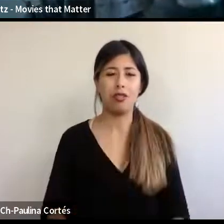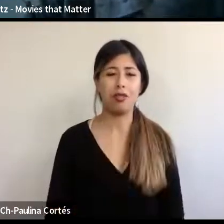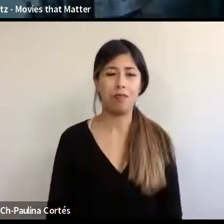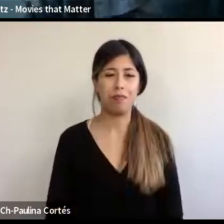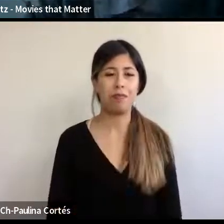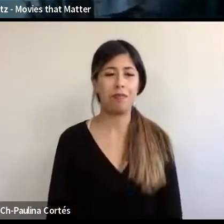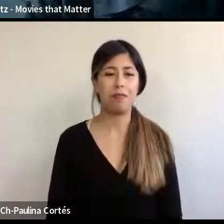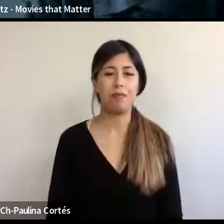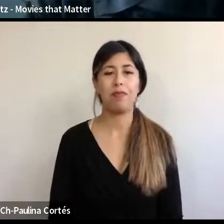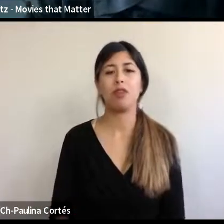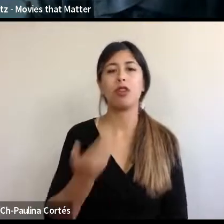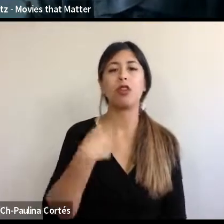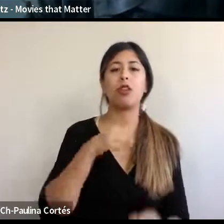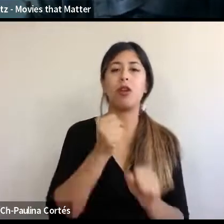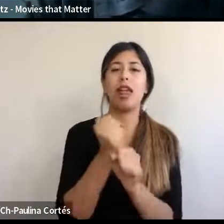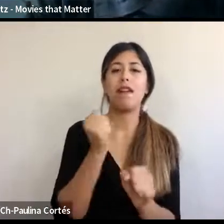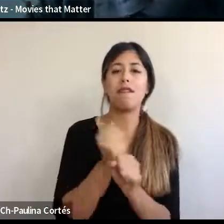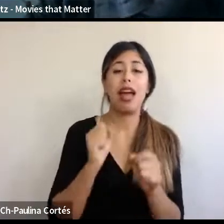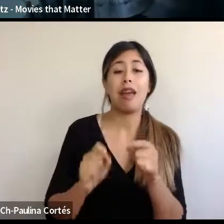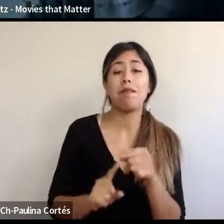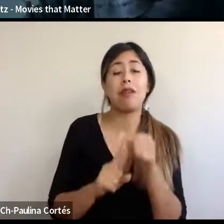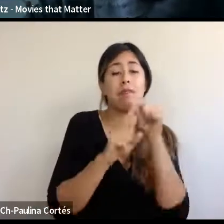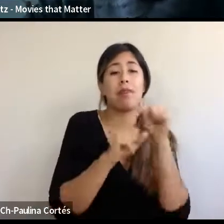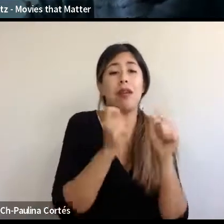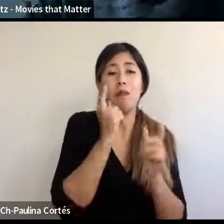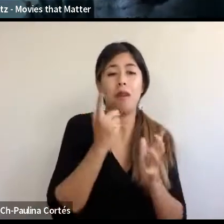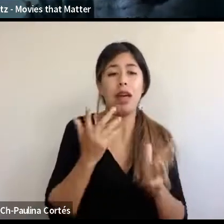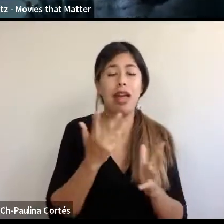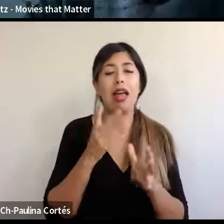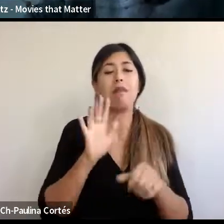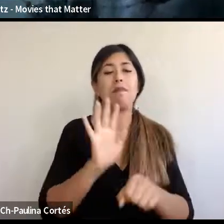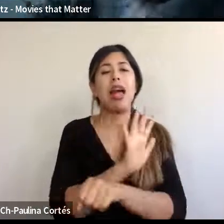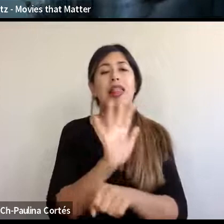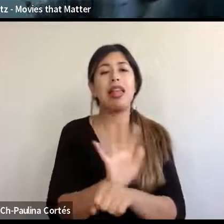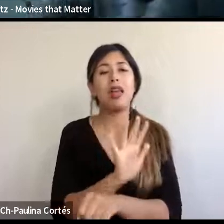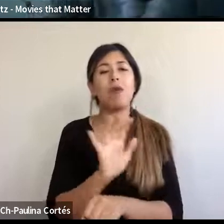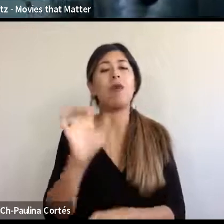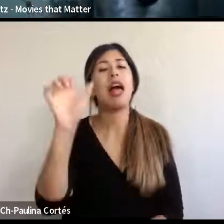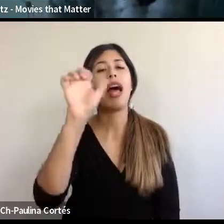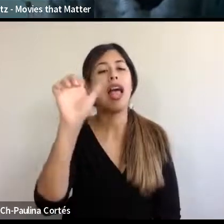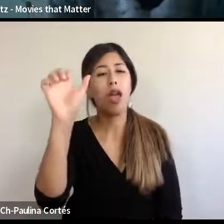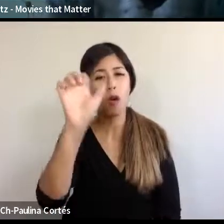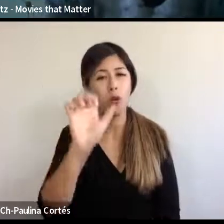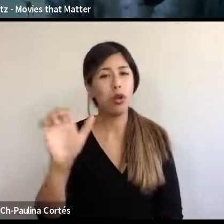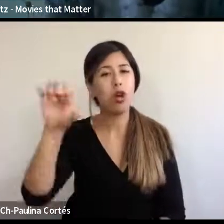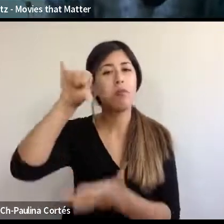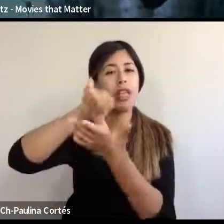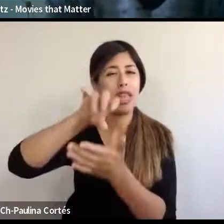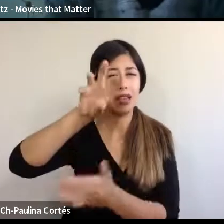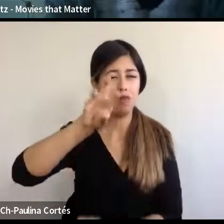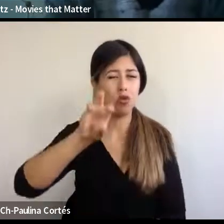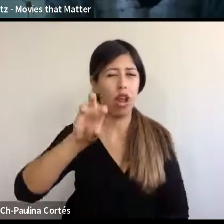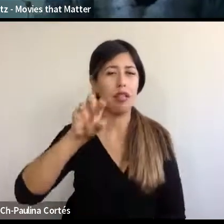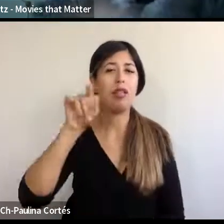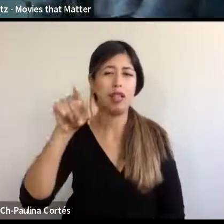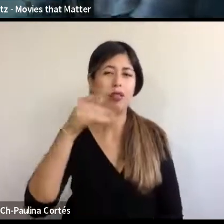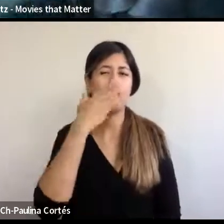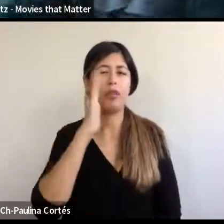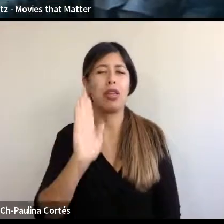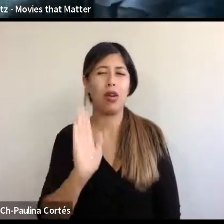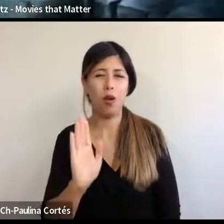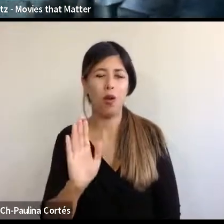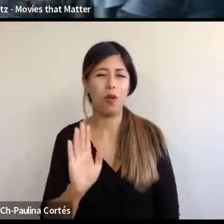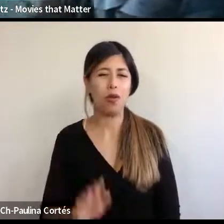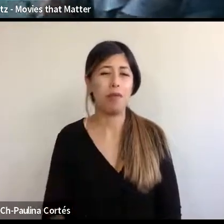films from Eastern and Central Europe. And it's really the best of the best from the region. So definitely get in